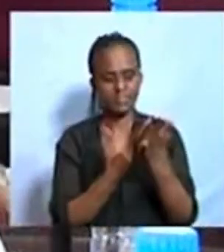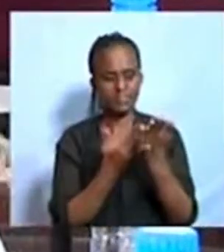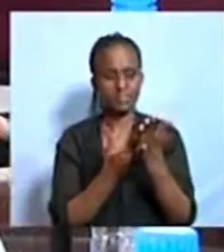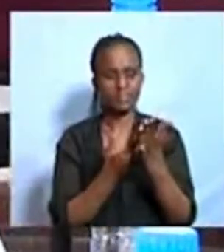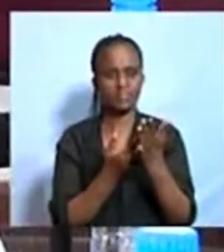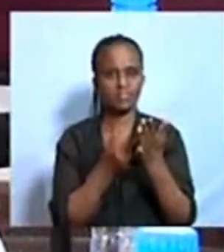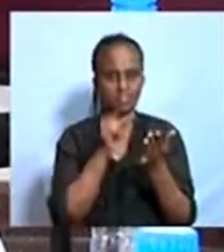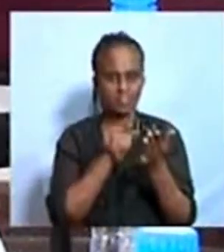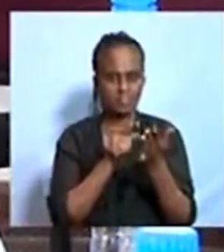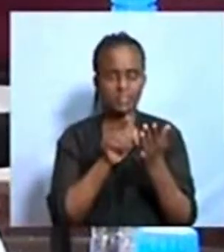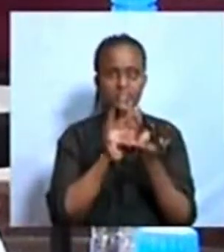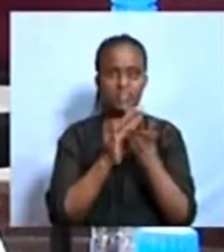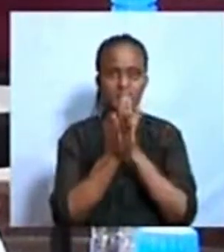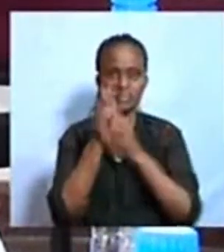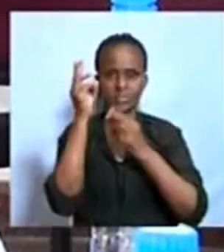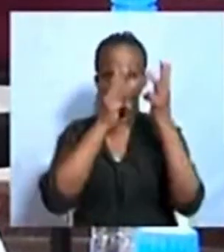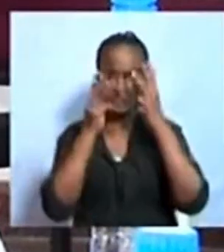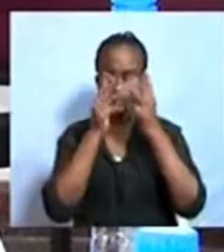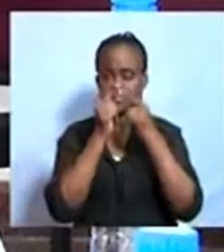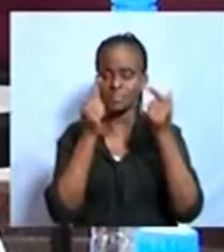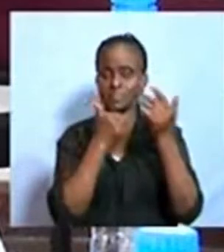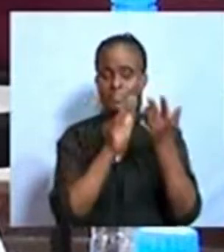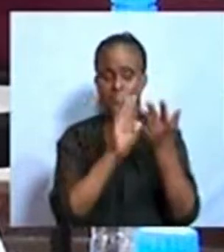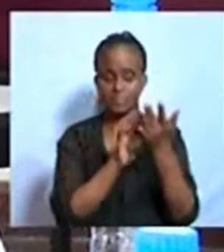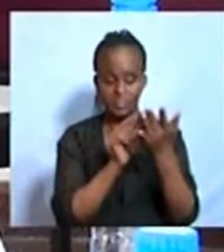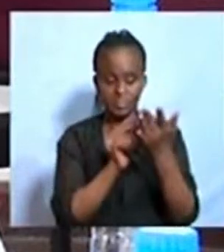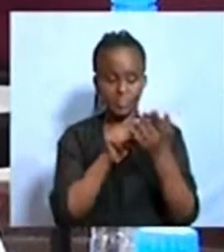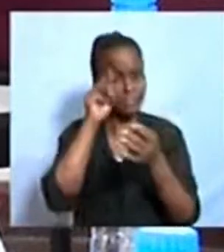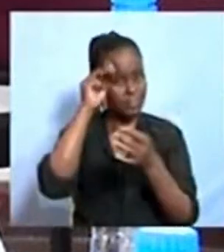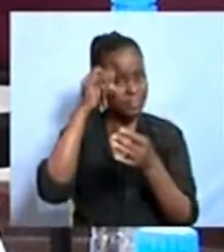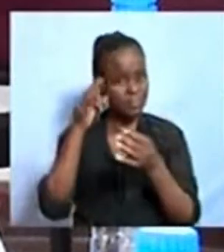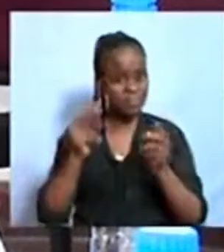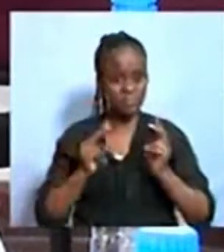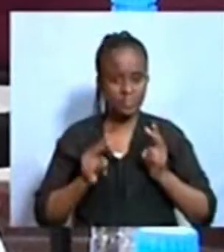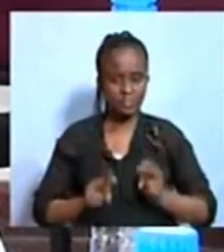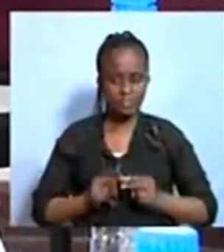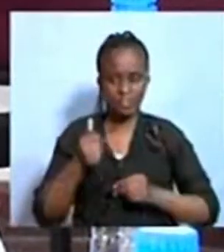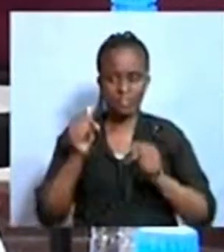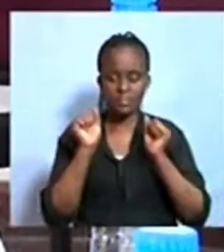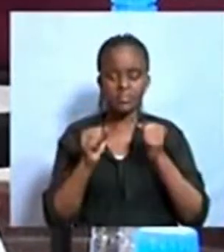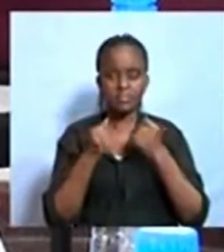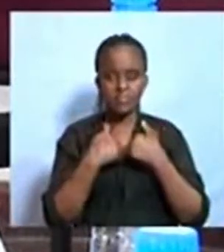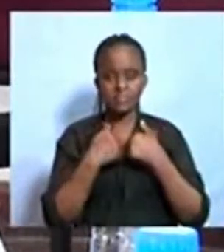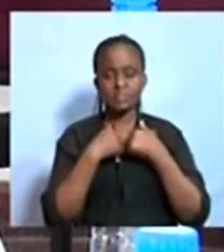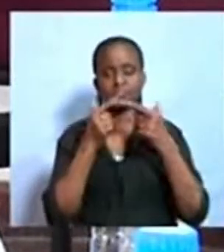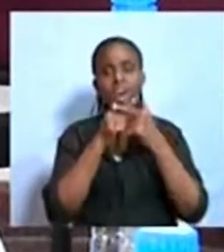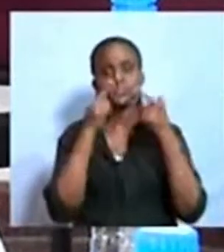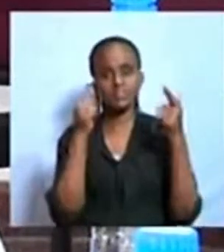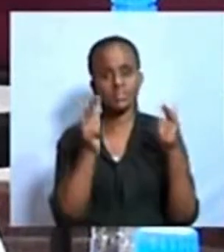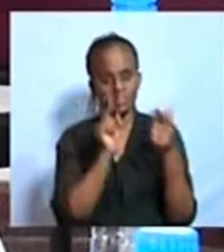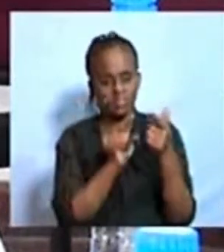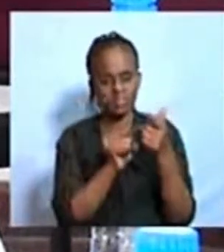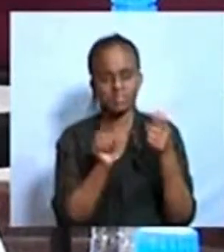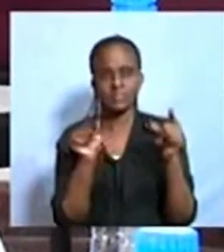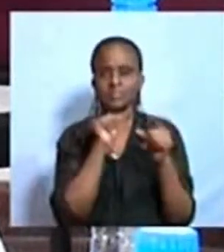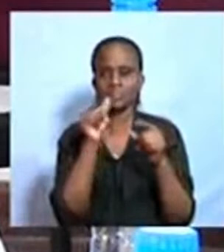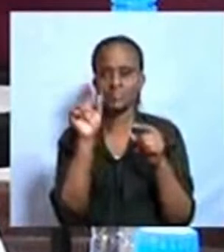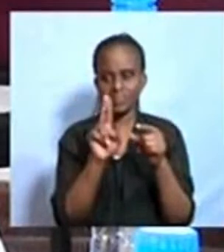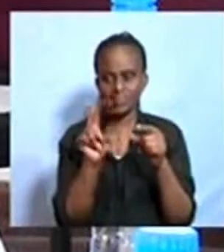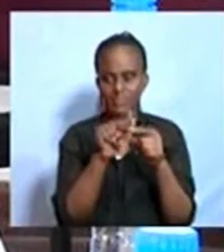really it also becomes our worry that the Minister of Health would have such huge unspent